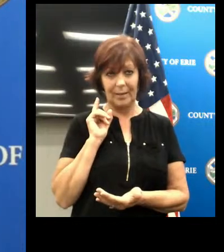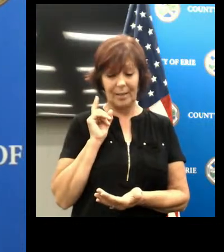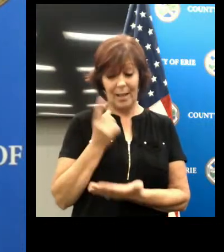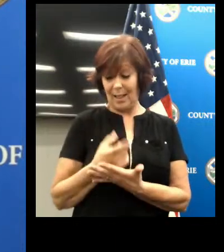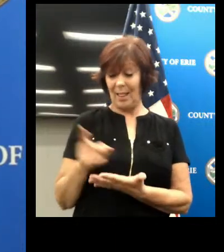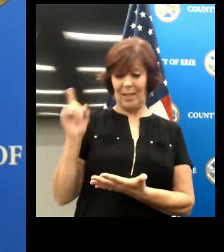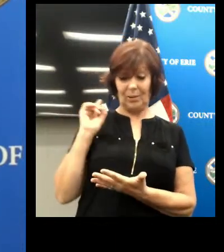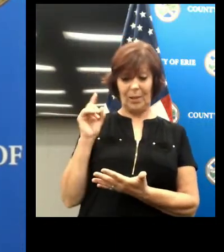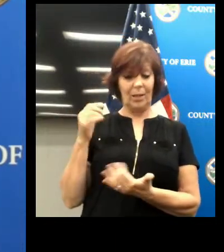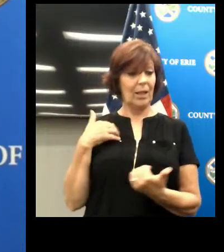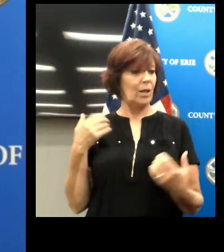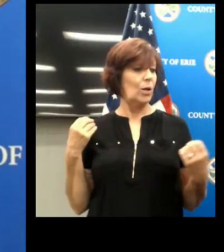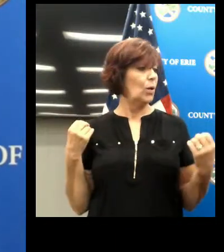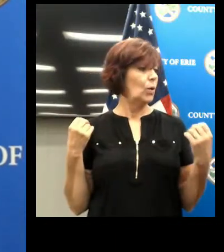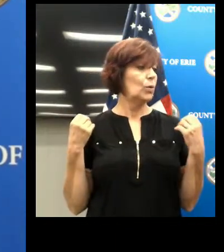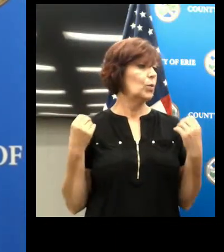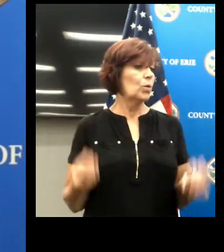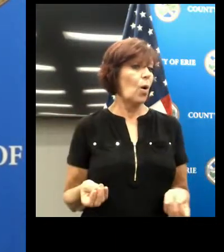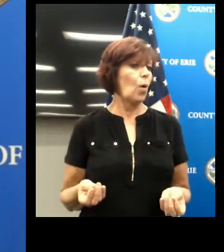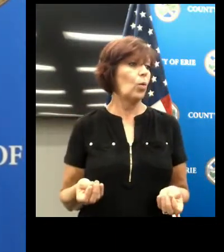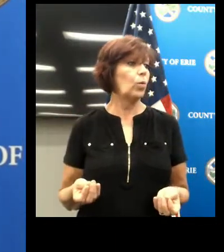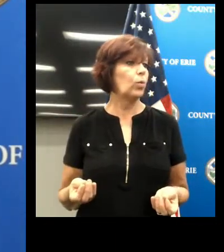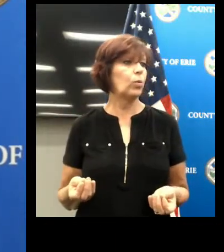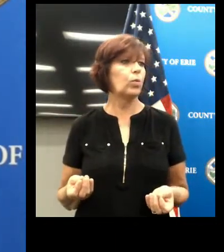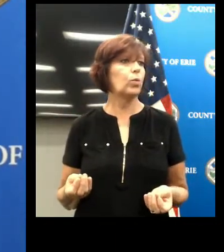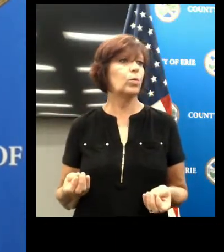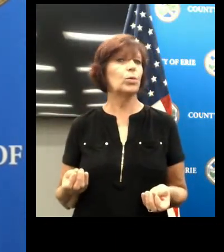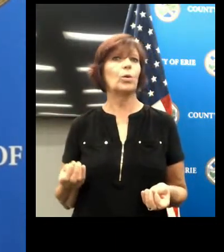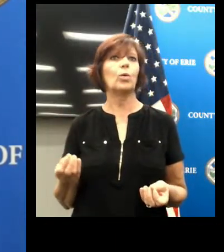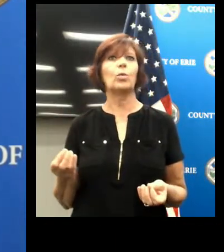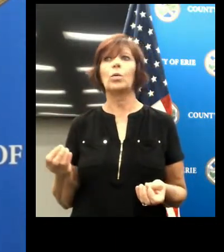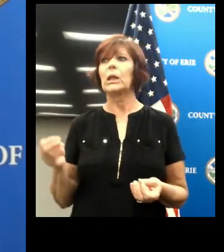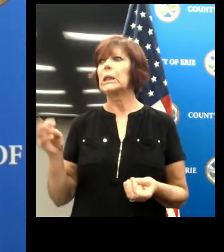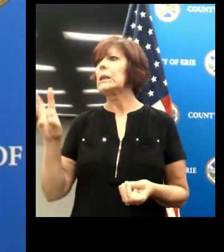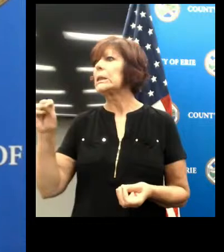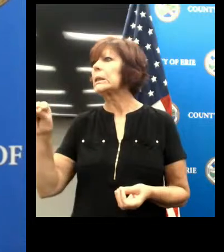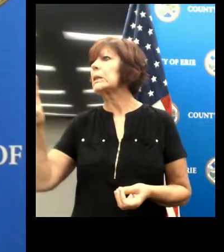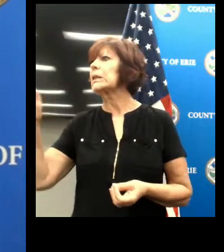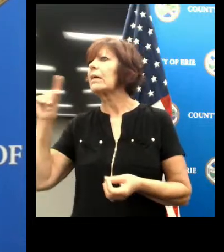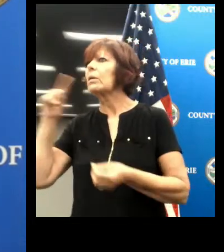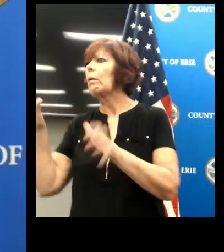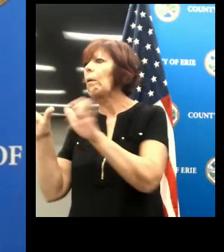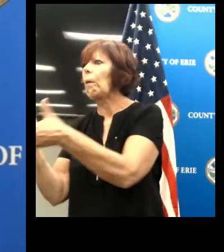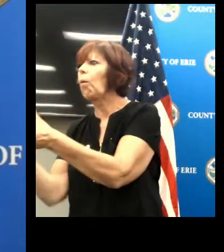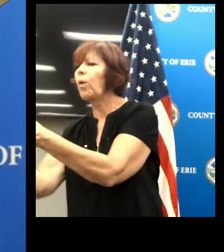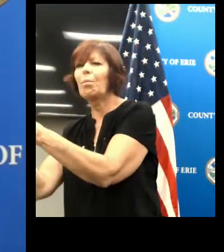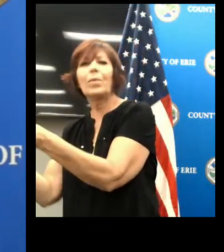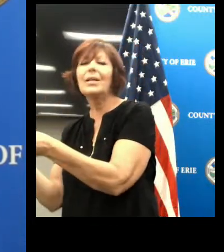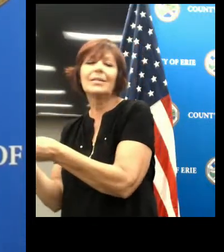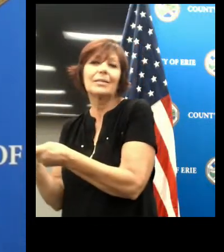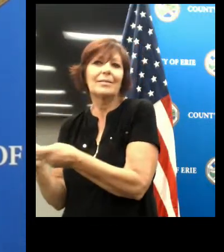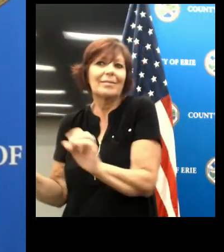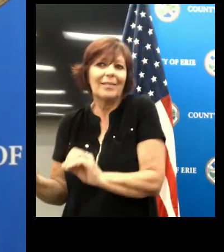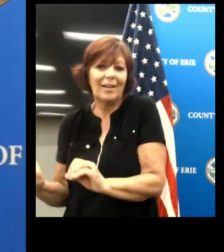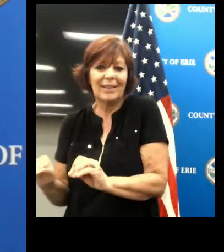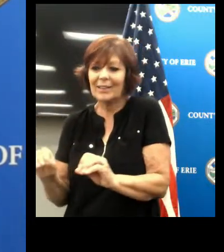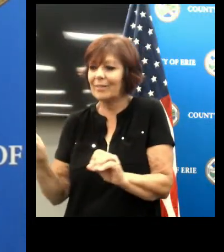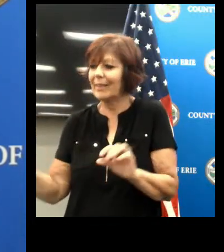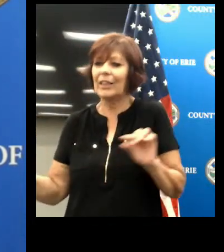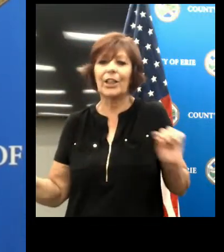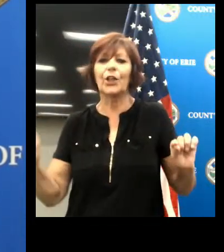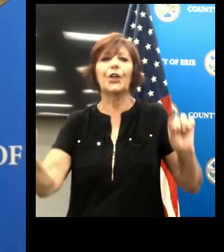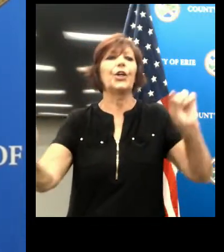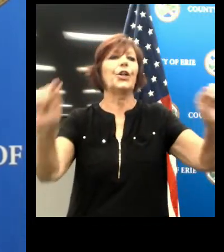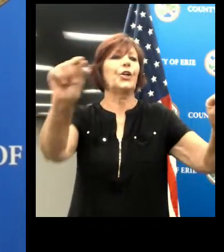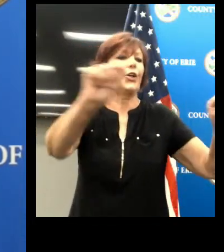week, we had no cases that were like 60 or 70 attributable to one thing. And I think it's important